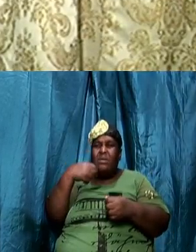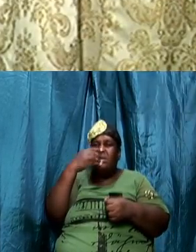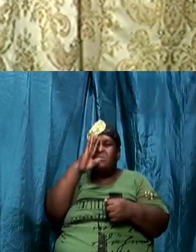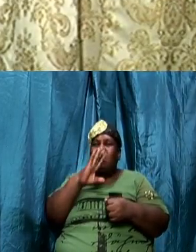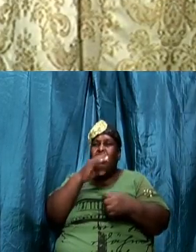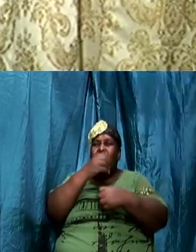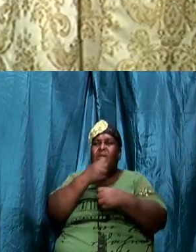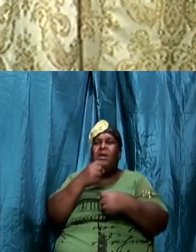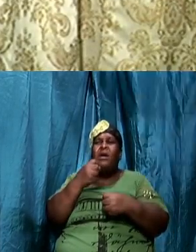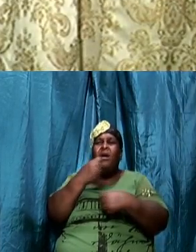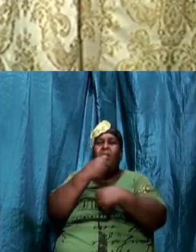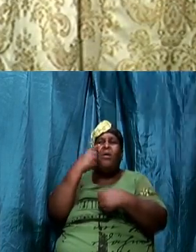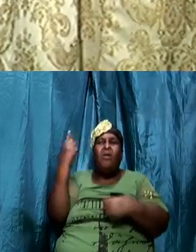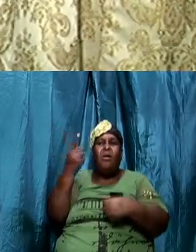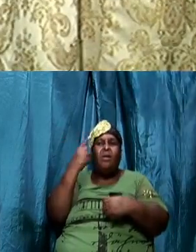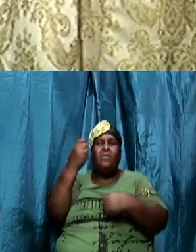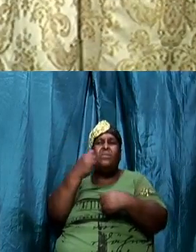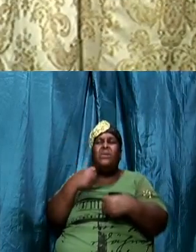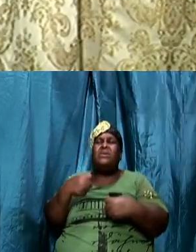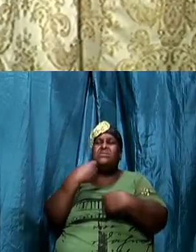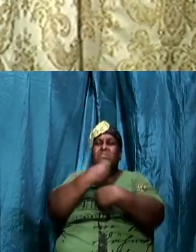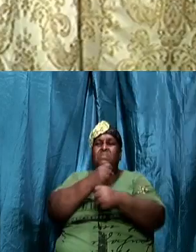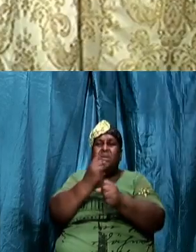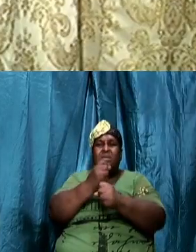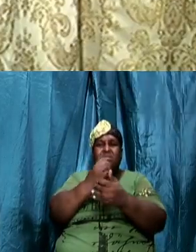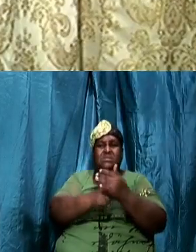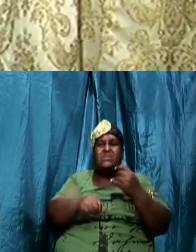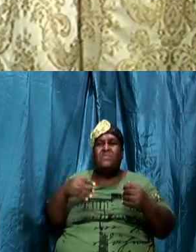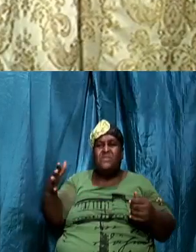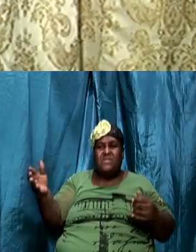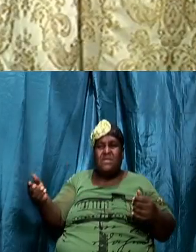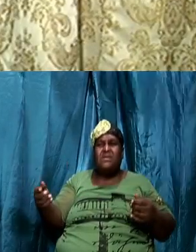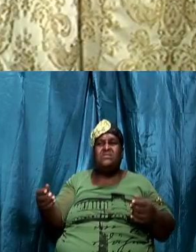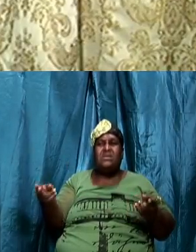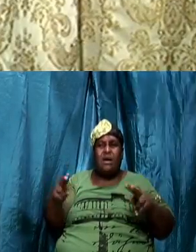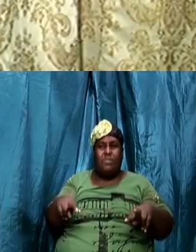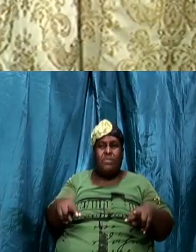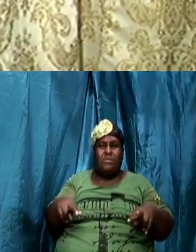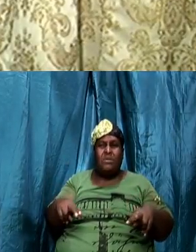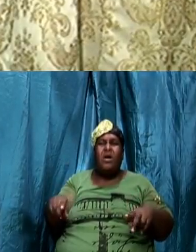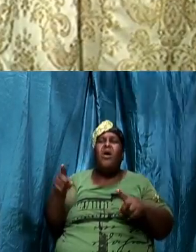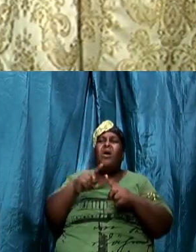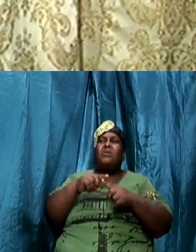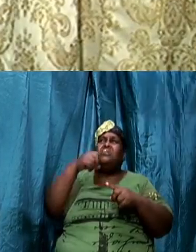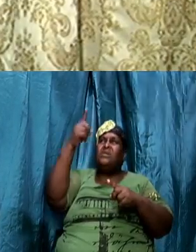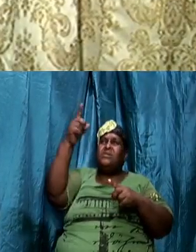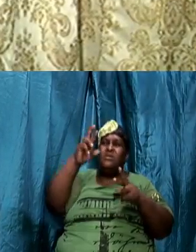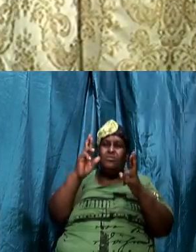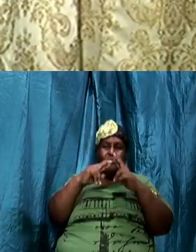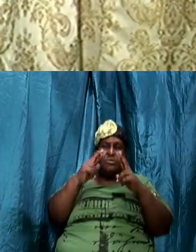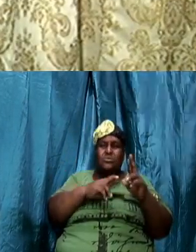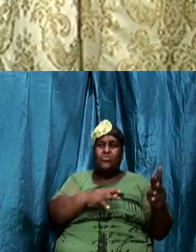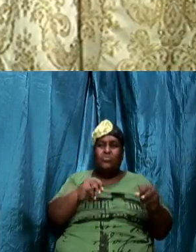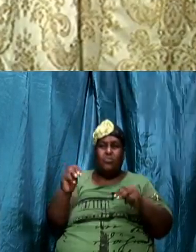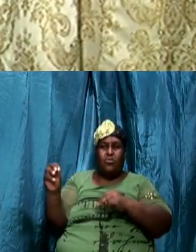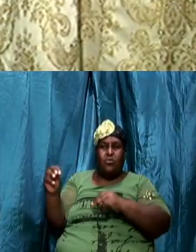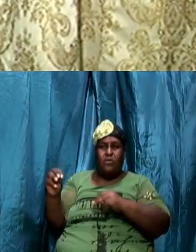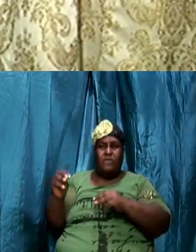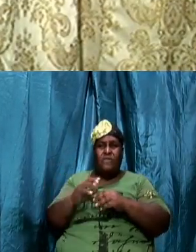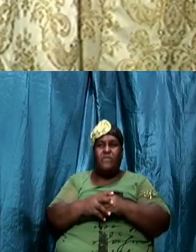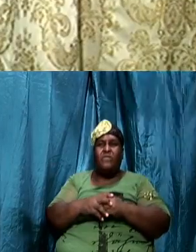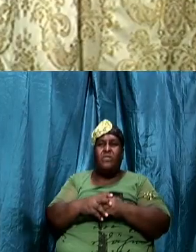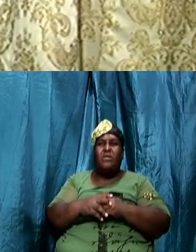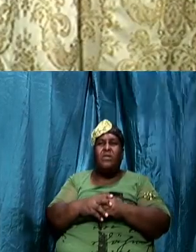things until he is ready to move. The point that I'm making is this. They